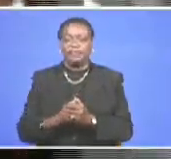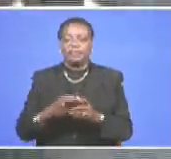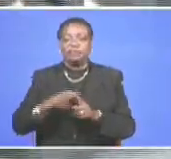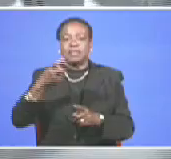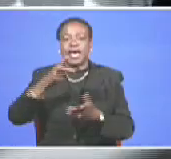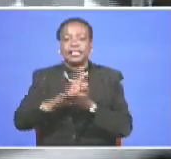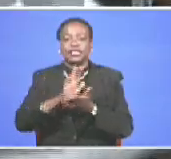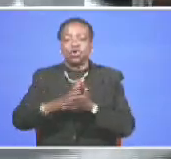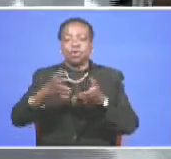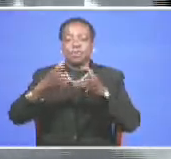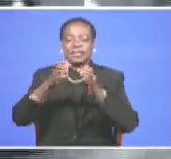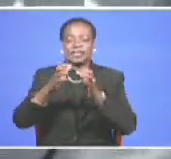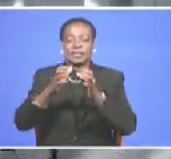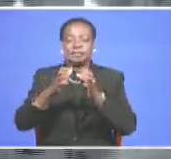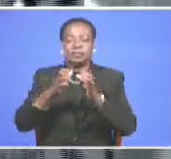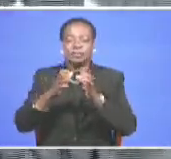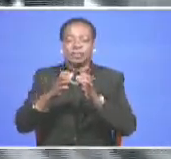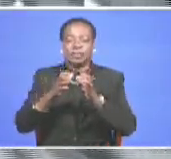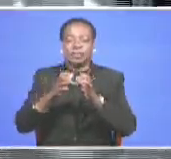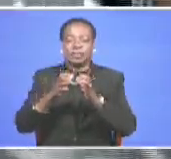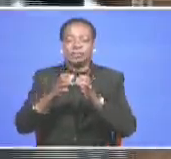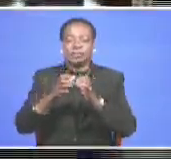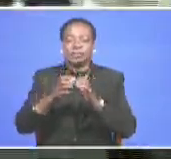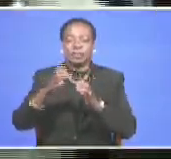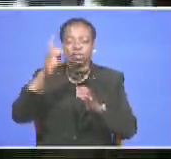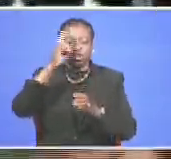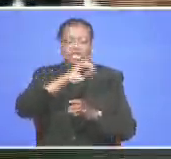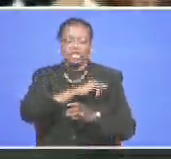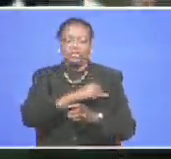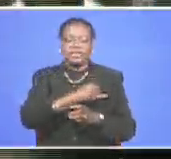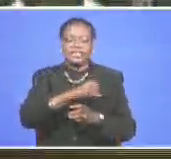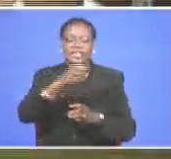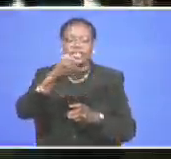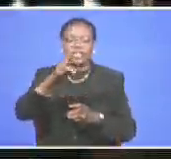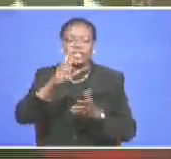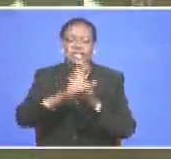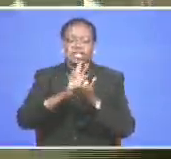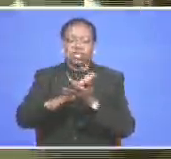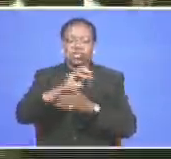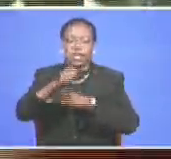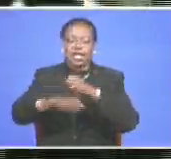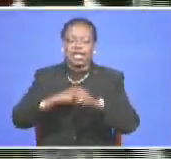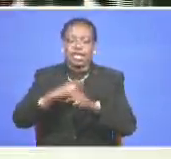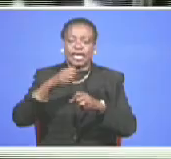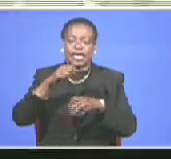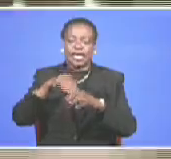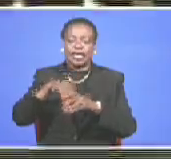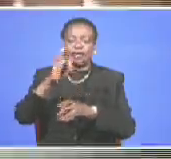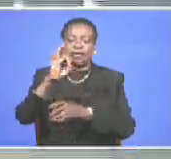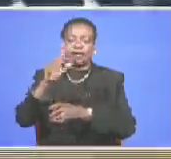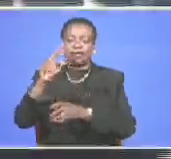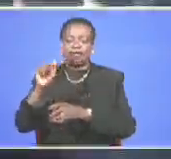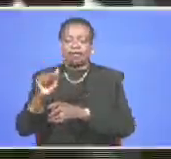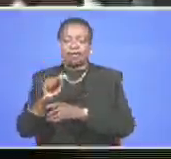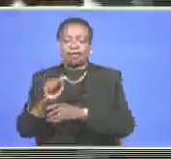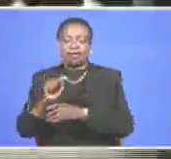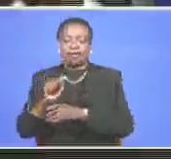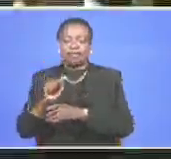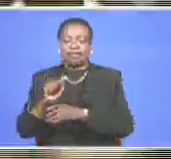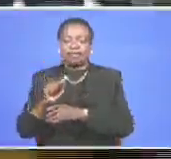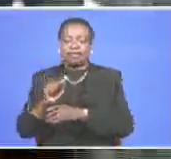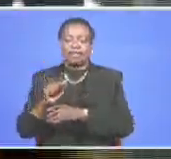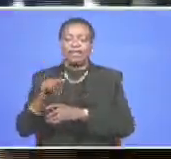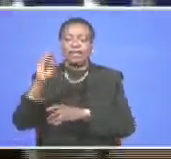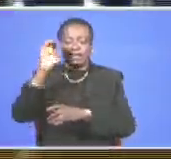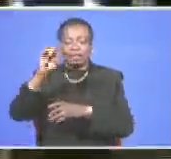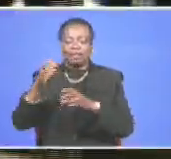From the high school basketball ranks abroad, Blaze Darling Jr. now in his senior year at the Masters Academy in Orlando, Florida, where his Eagles have taken flight, soaring